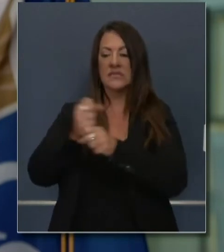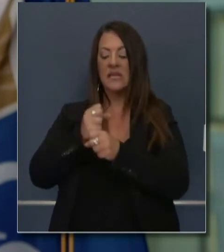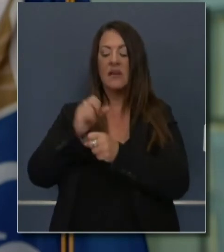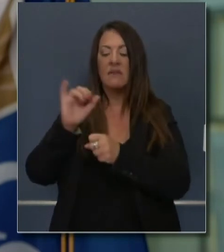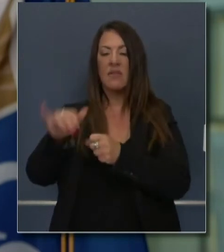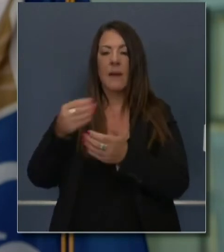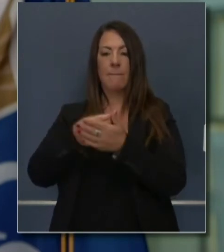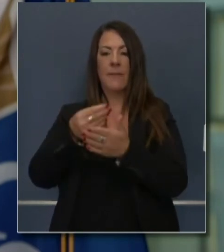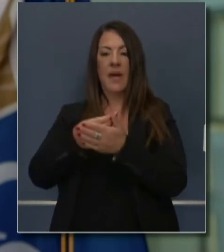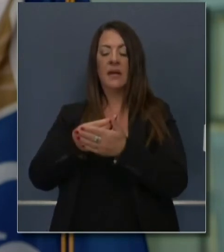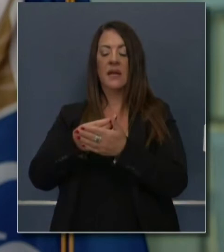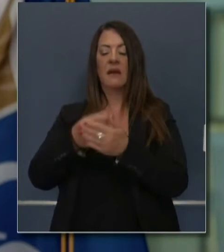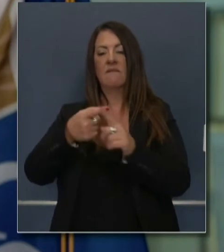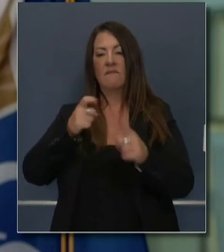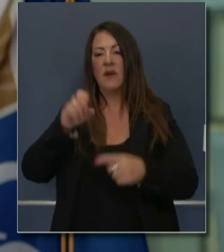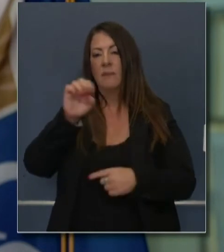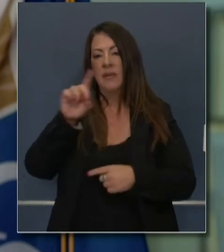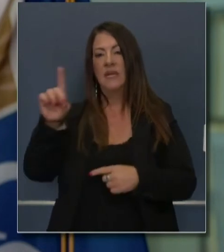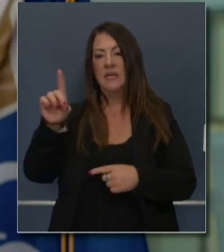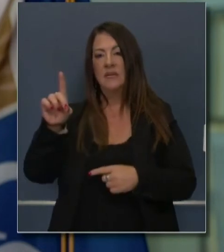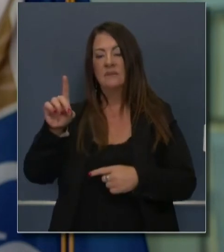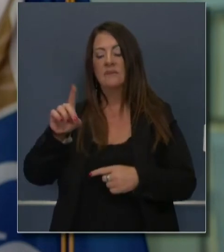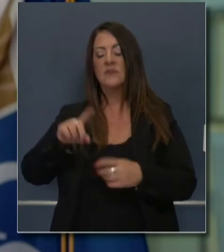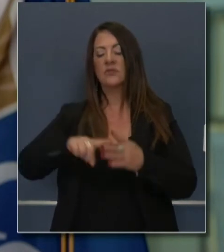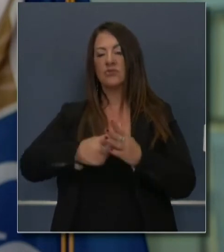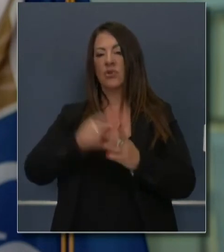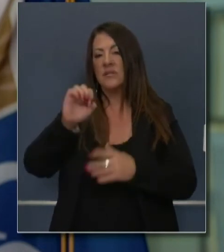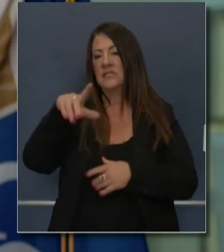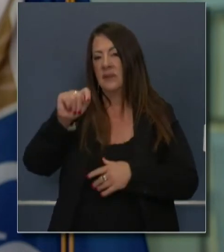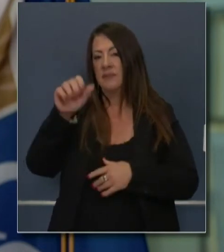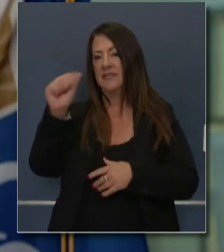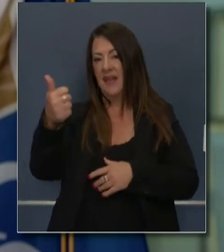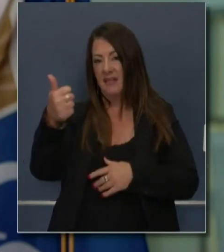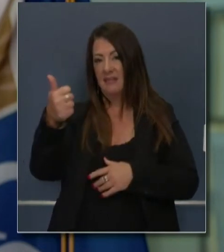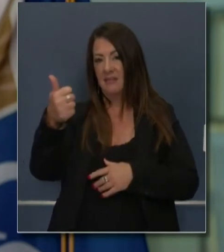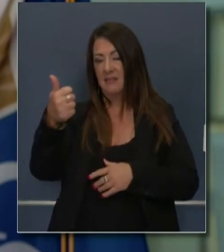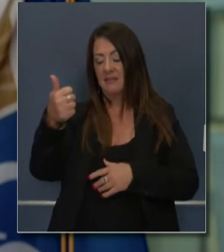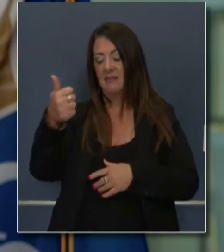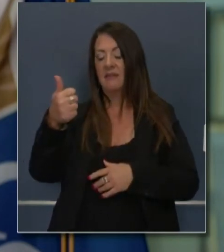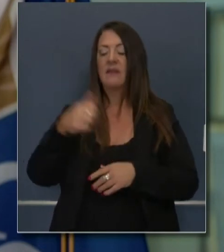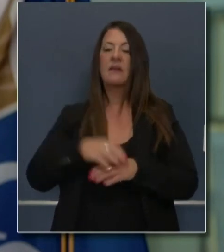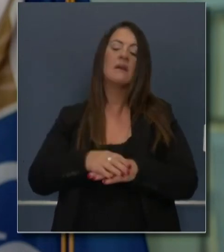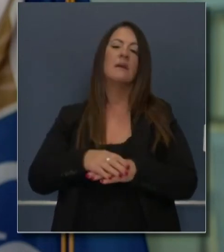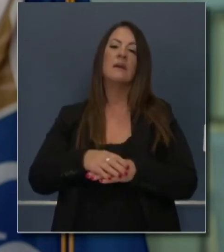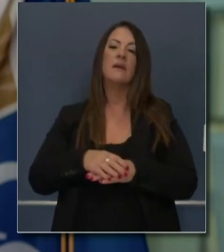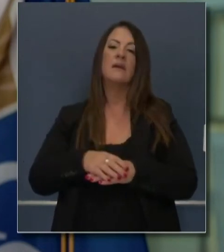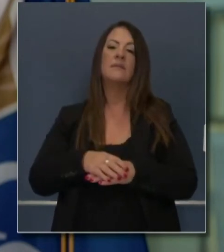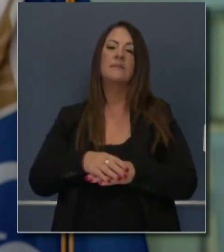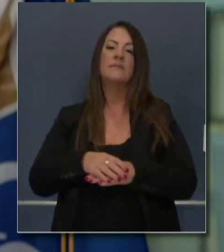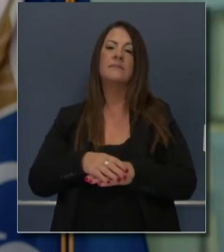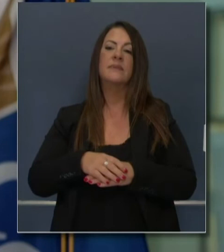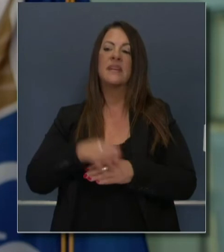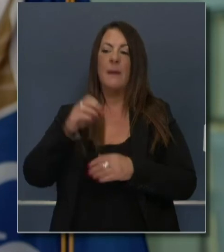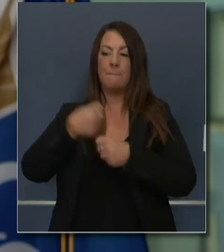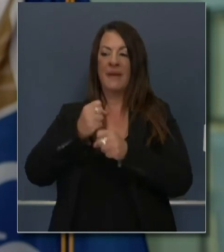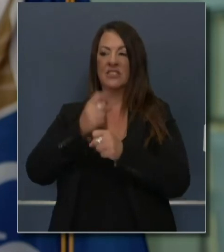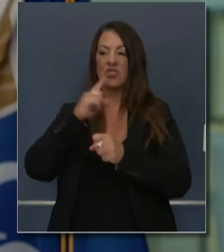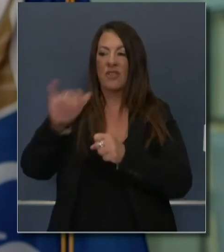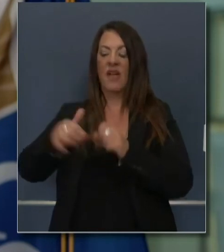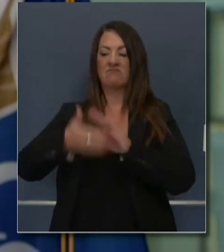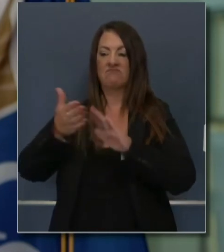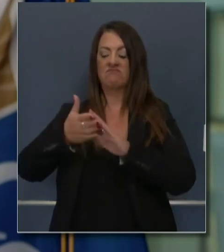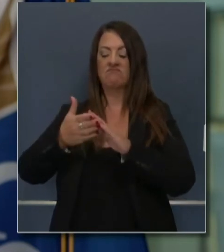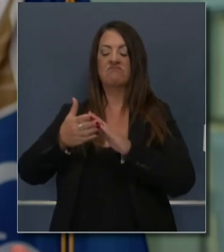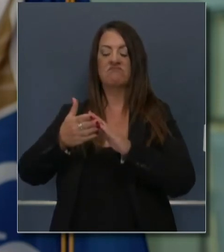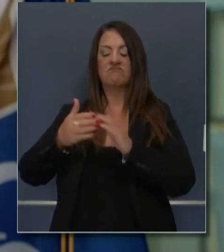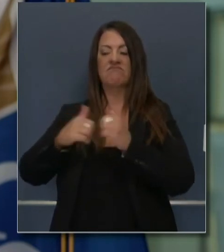checking and savings accounts. September 10th, getting that $300 drawn down, getting that system up and running, which